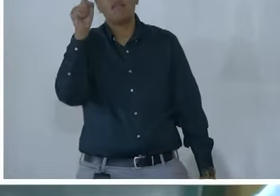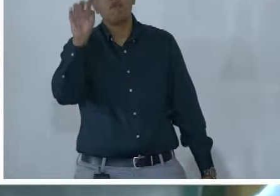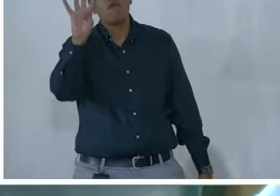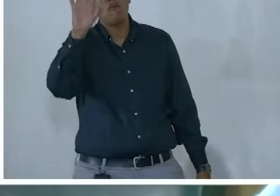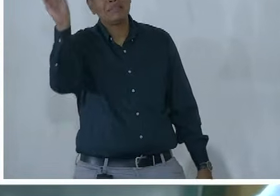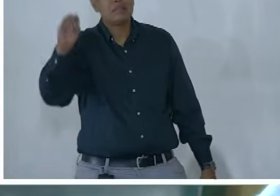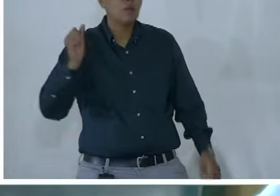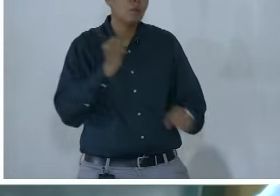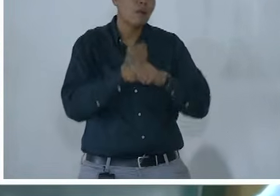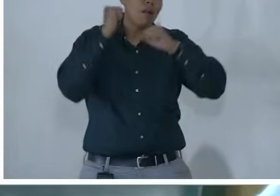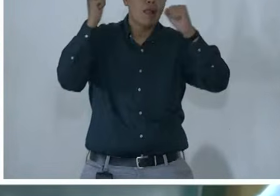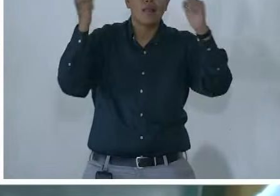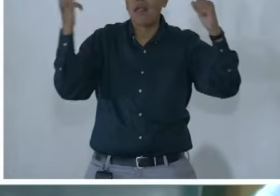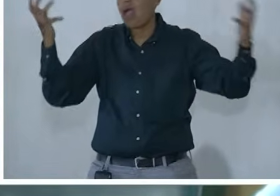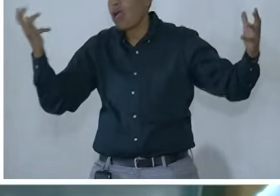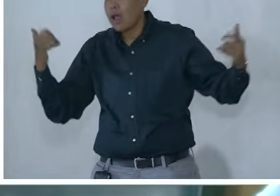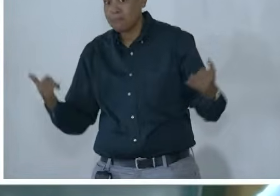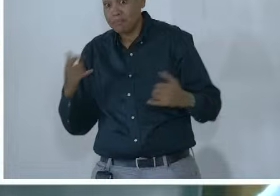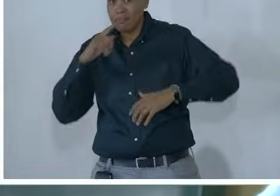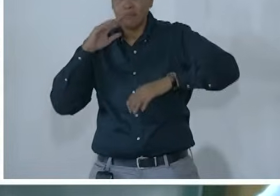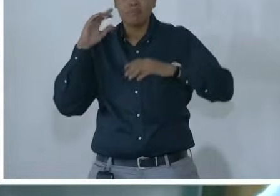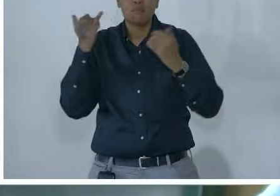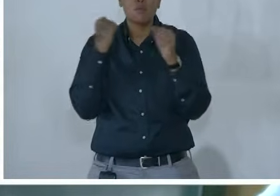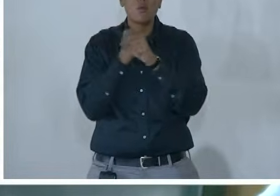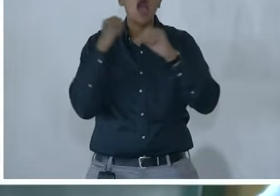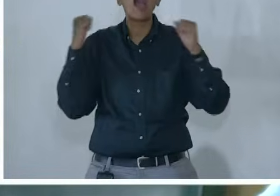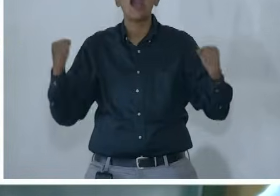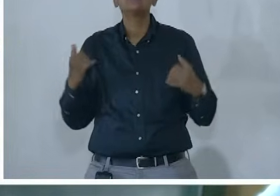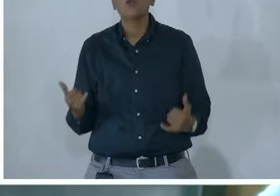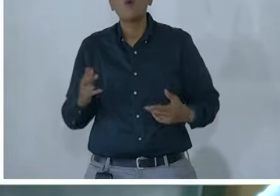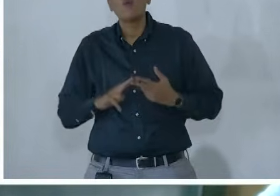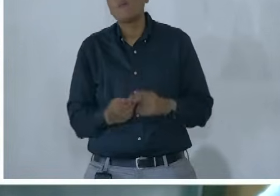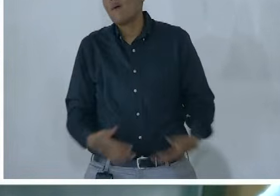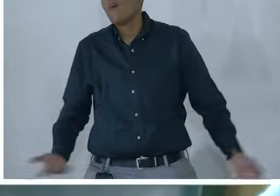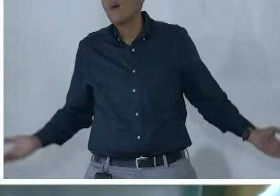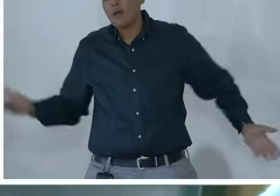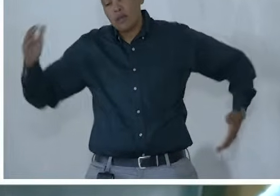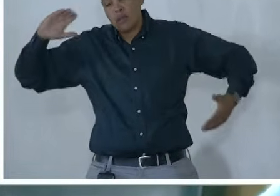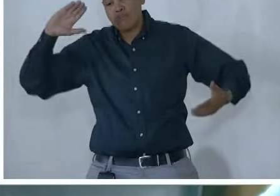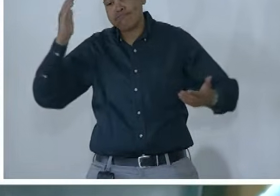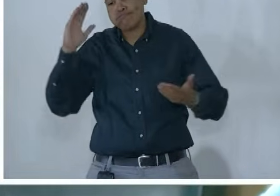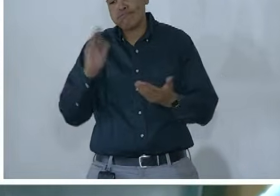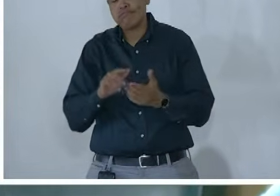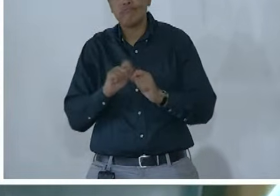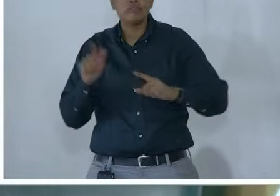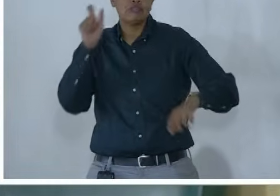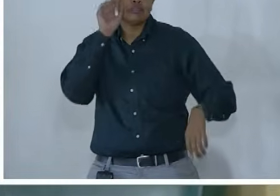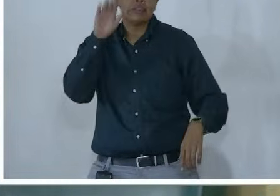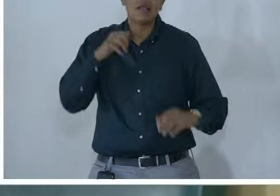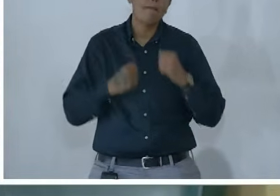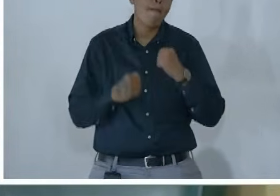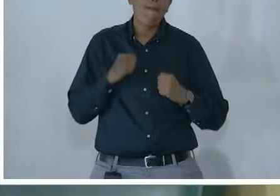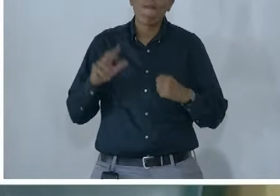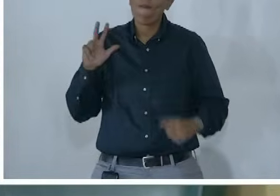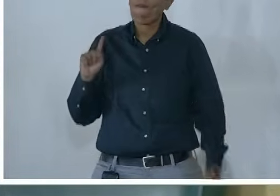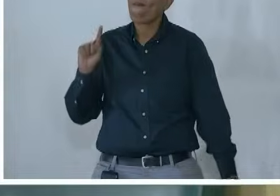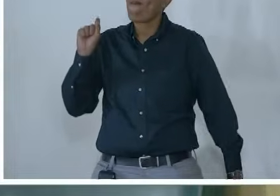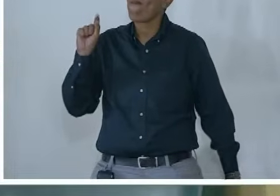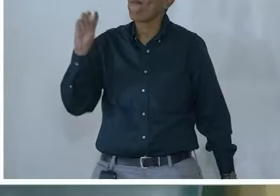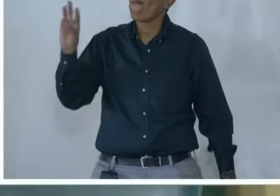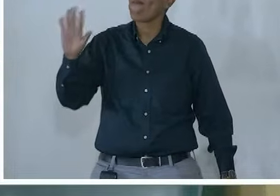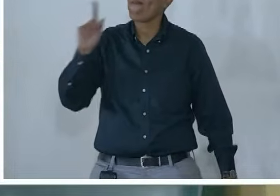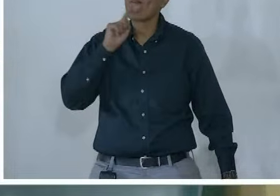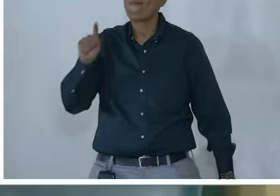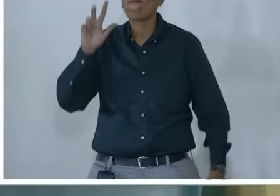11.4%. Unemployment, Madam Speaker, the numbers that were released on March 31, 2026